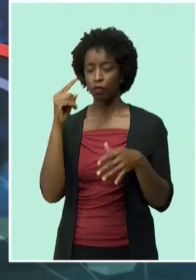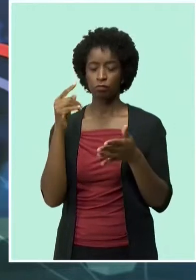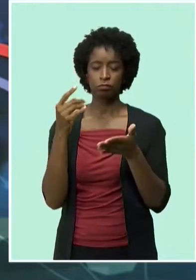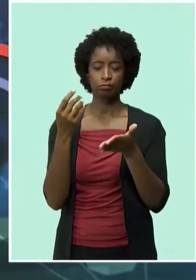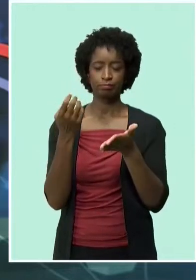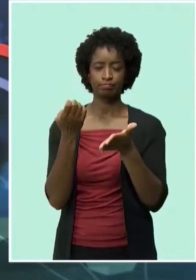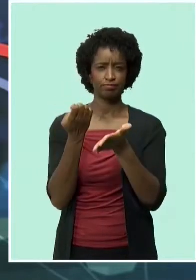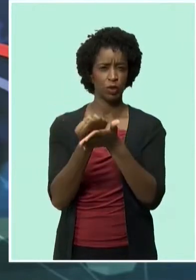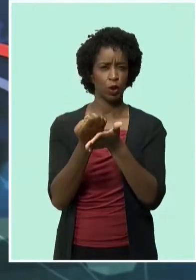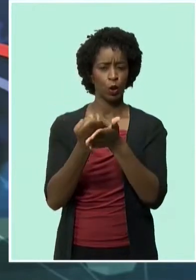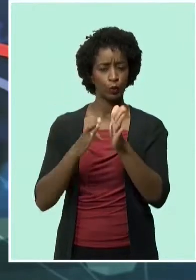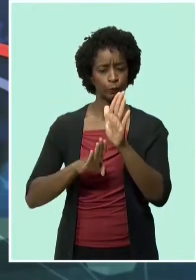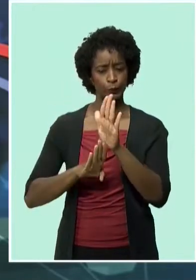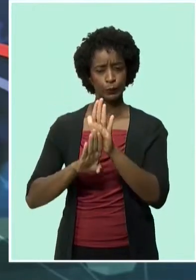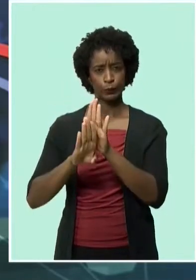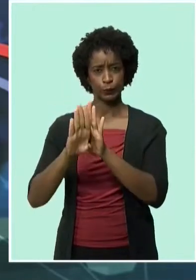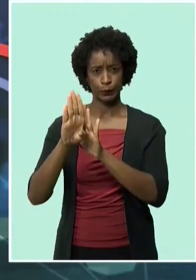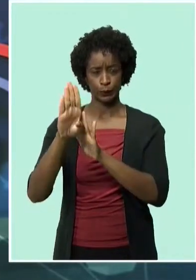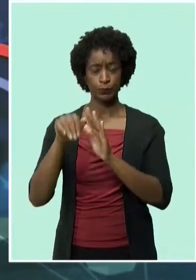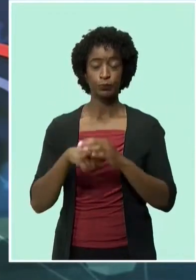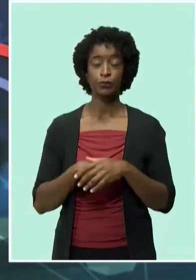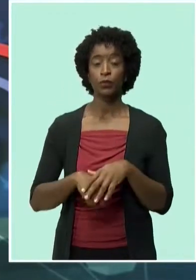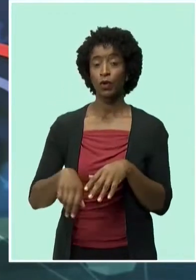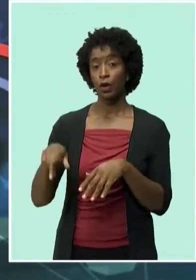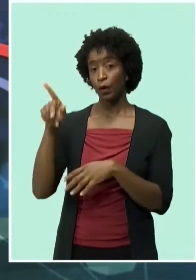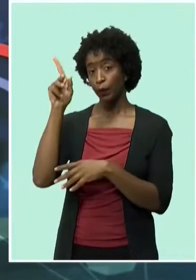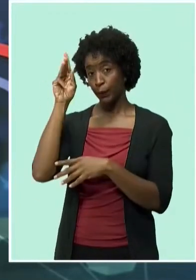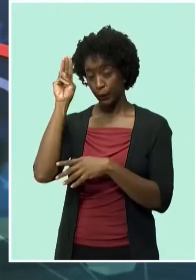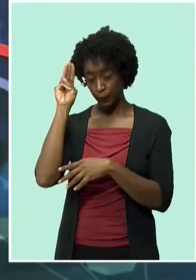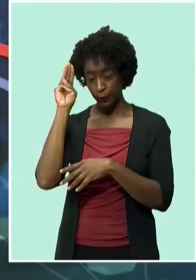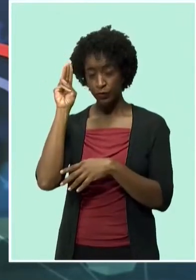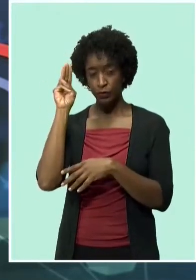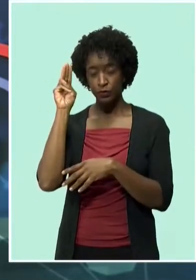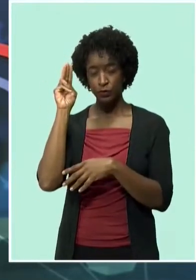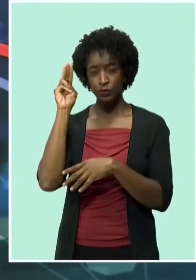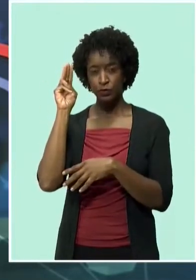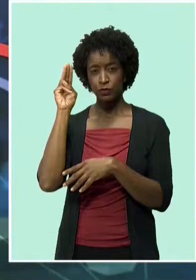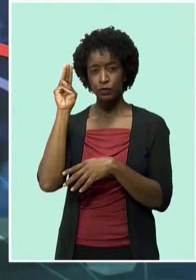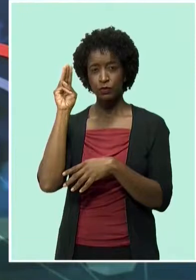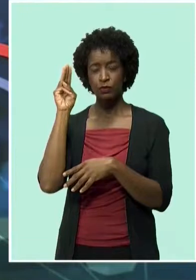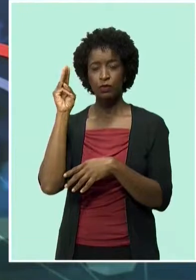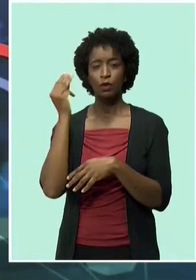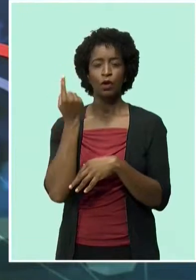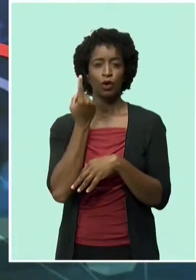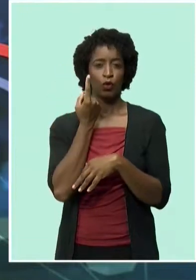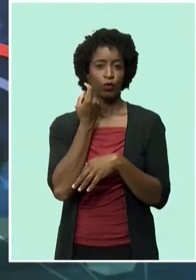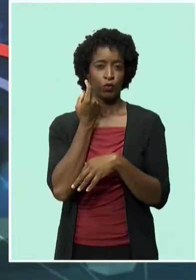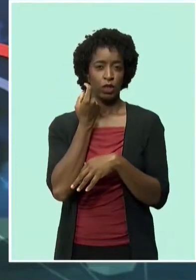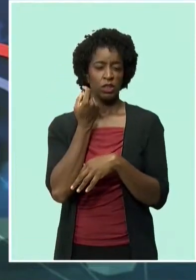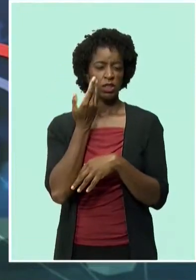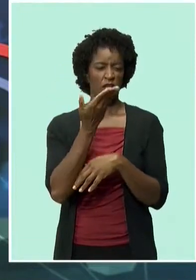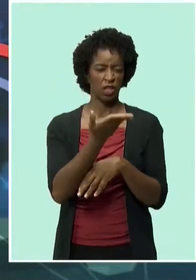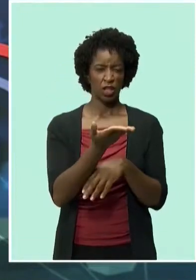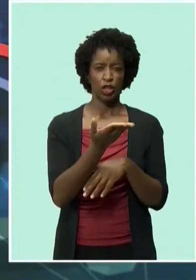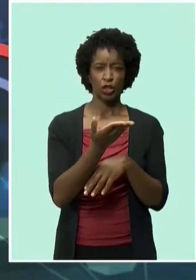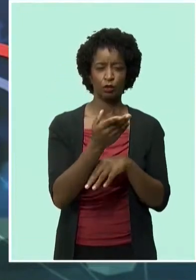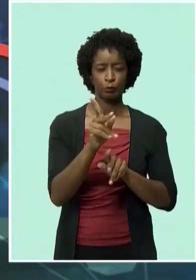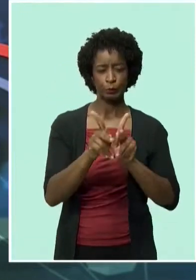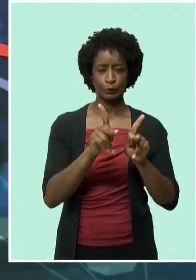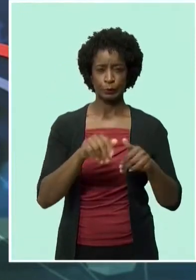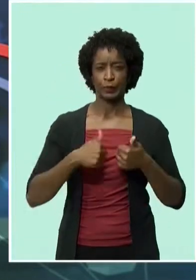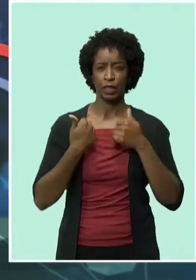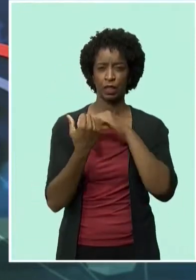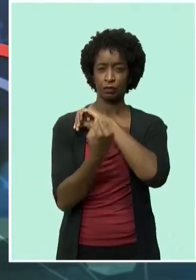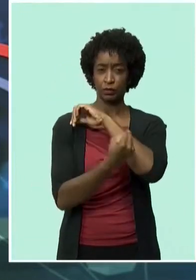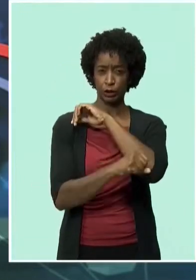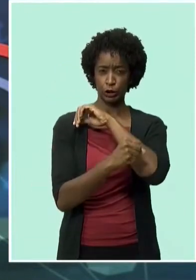develop the sector. This from Prime Minister Mia Amor Mottley as she was addressing the St. James Speaks Forum at the Darrell Jordan Secondary